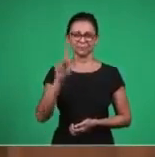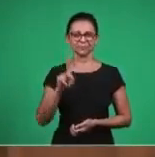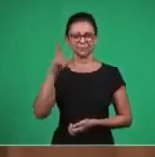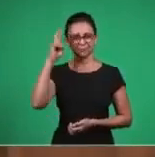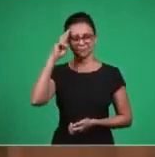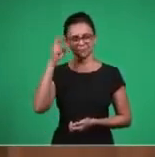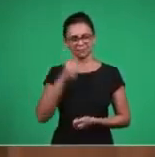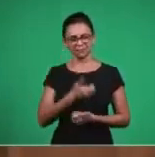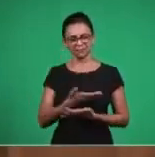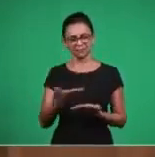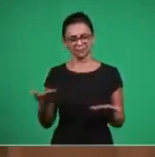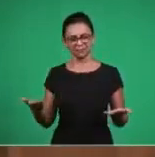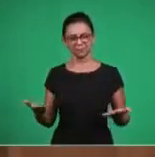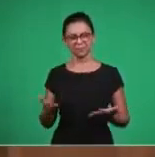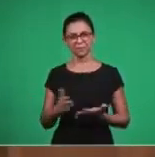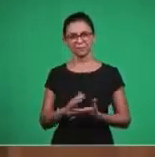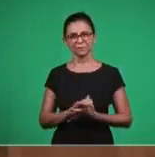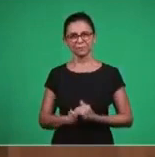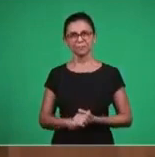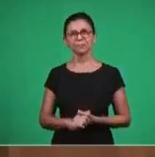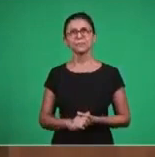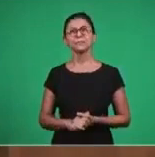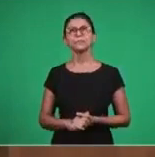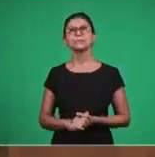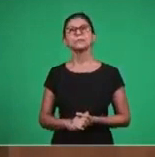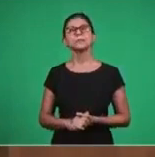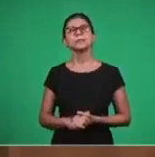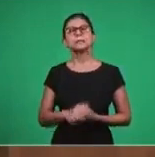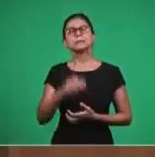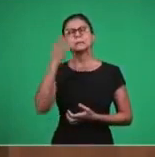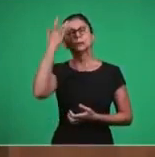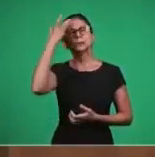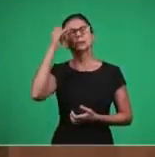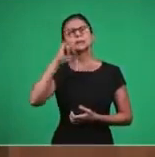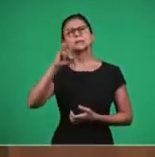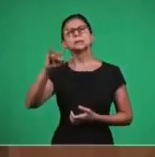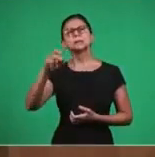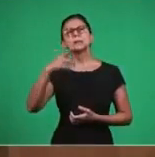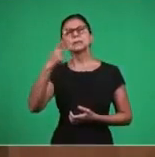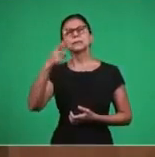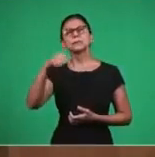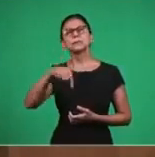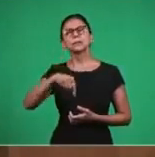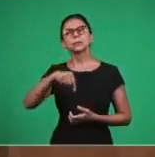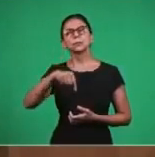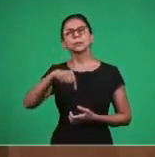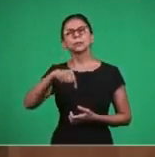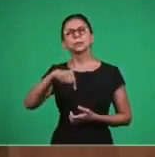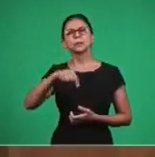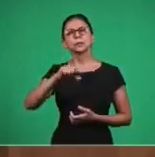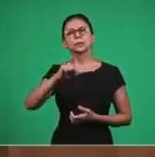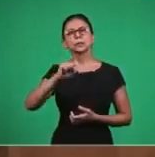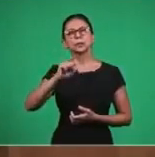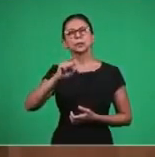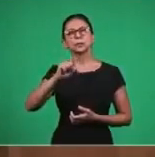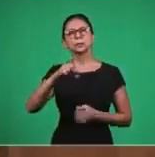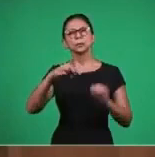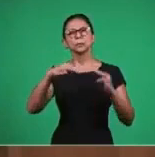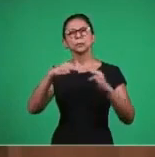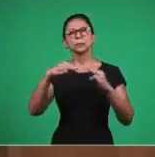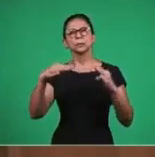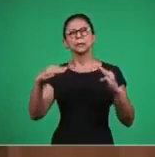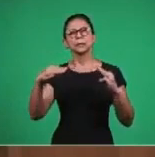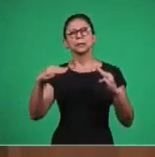Well, brethren, peace of the Lord. I don't know if it was mentioned here. the